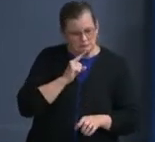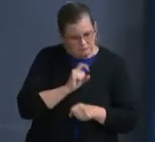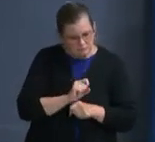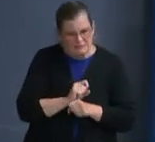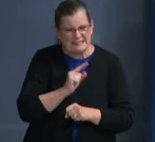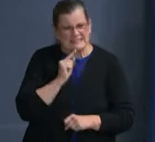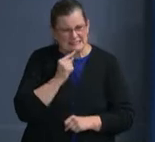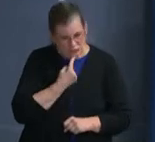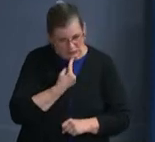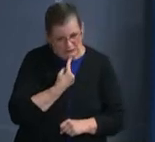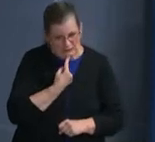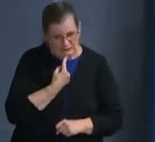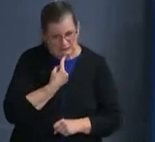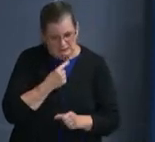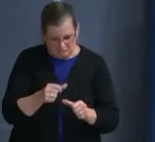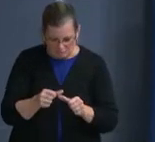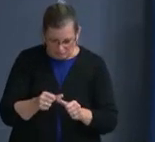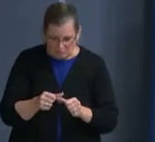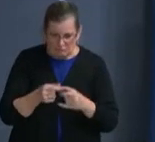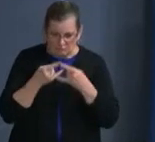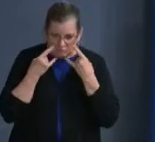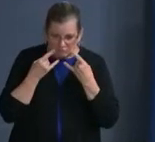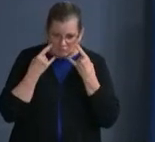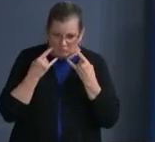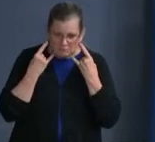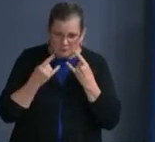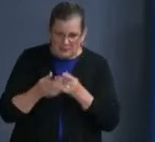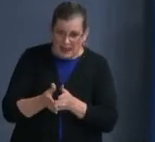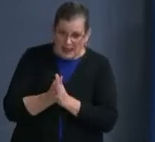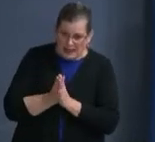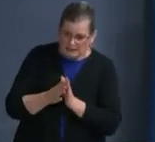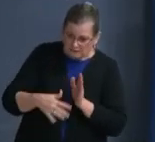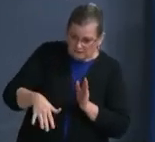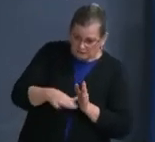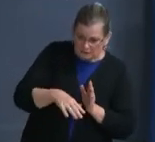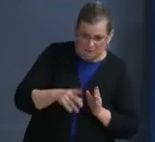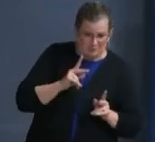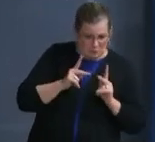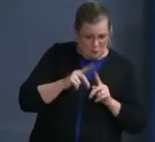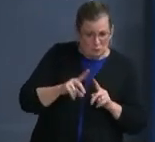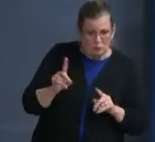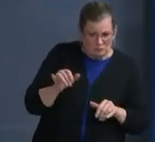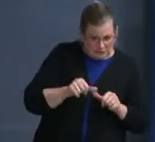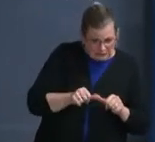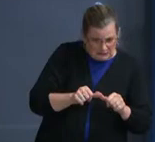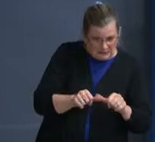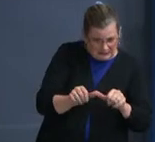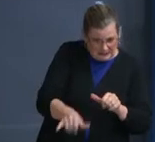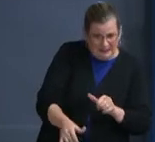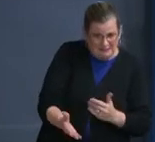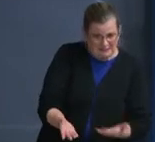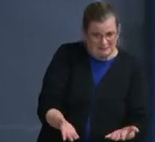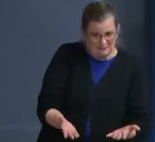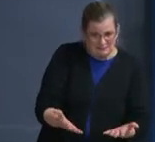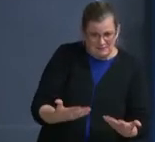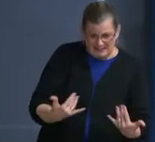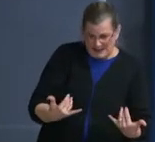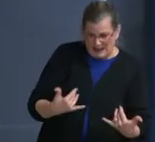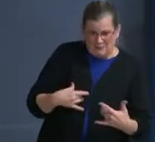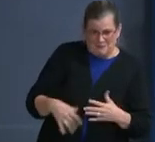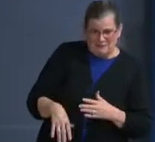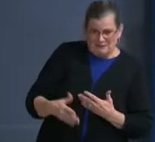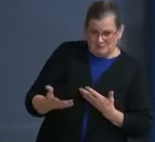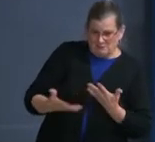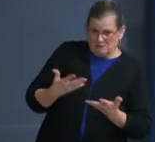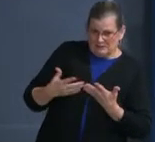we continue to ask our residents to do that. We've added to our discussion today another thing that we